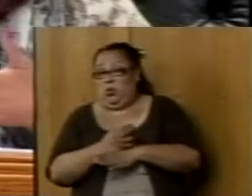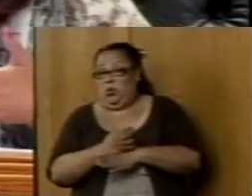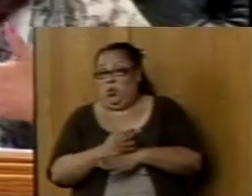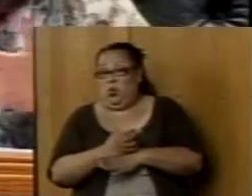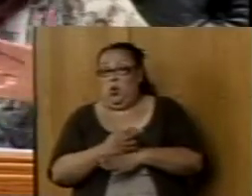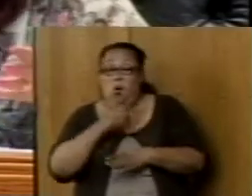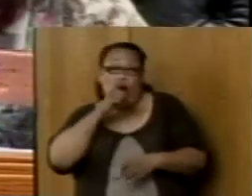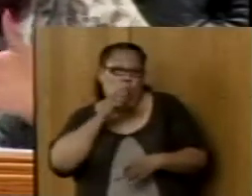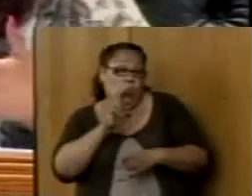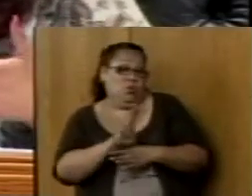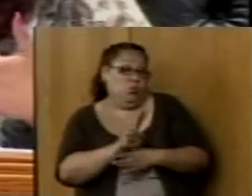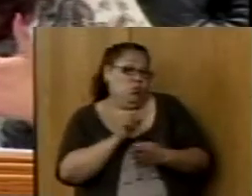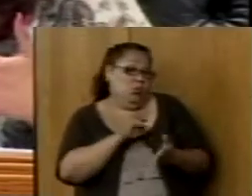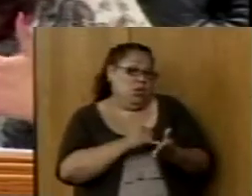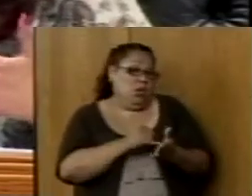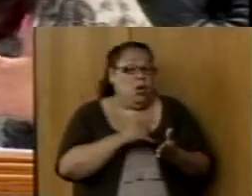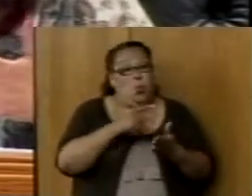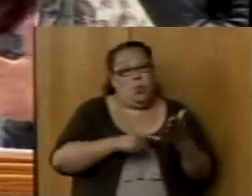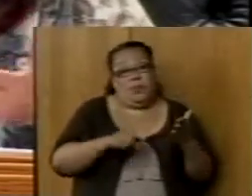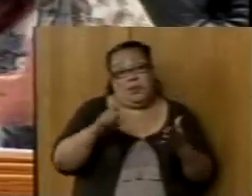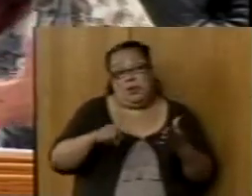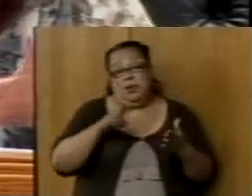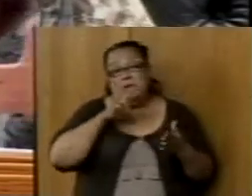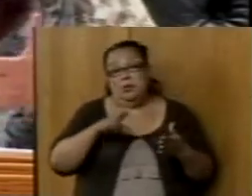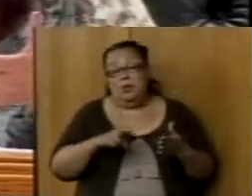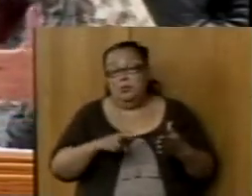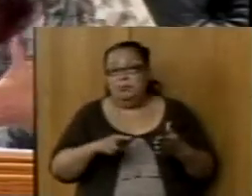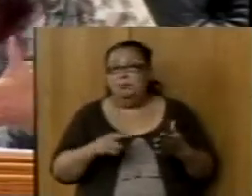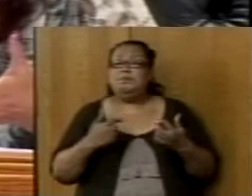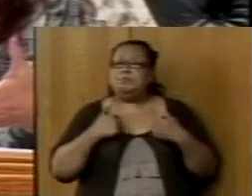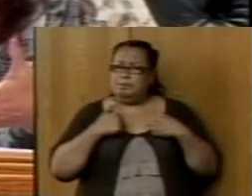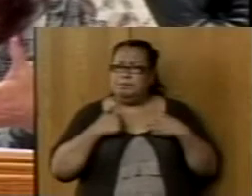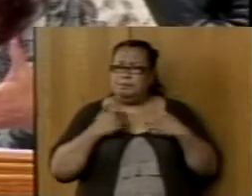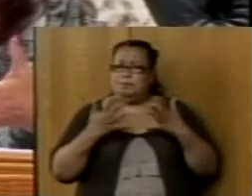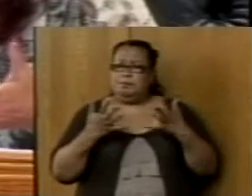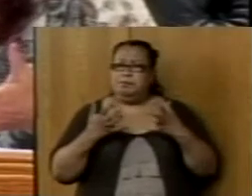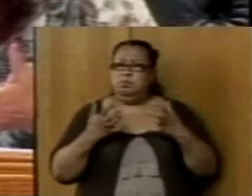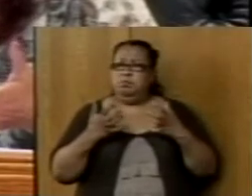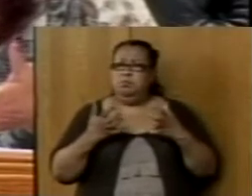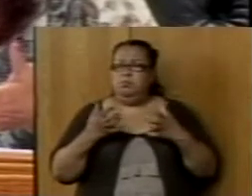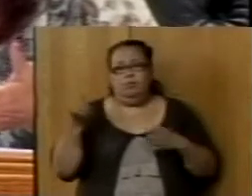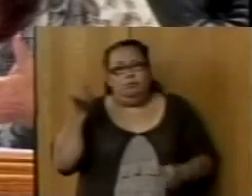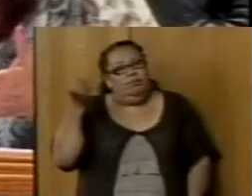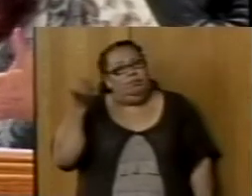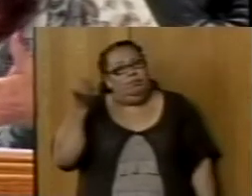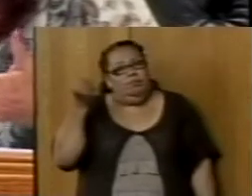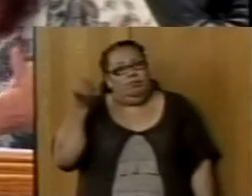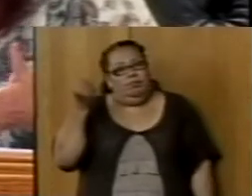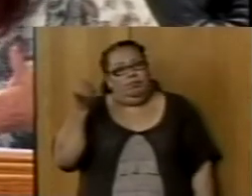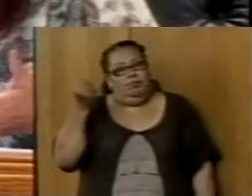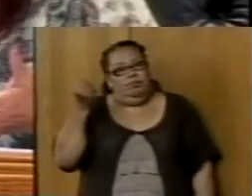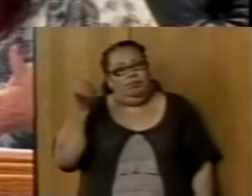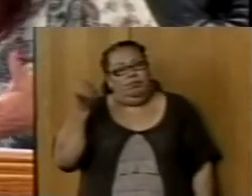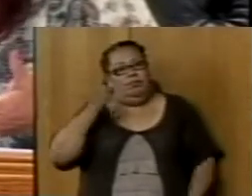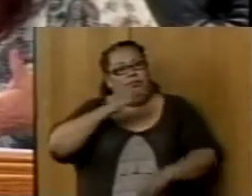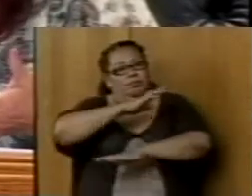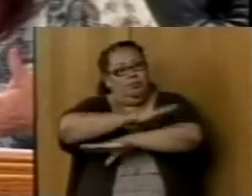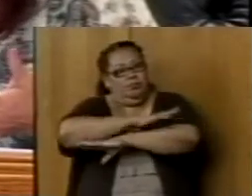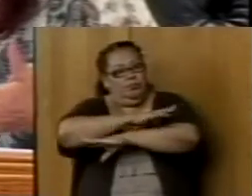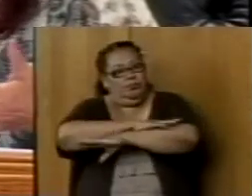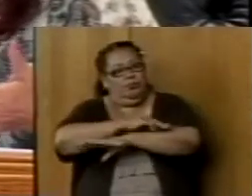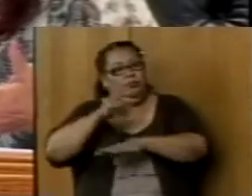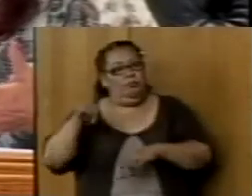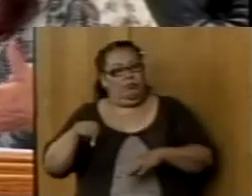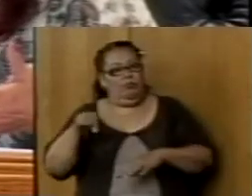of, who is using it, what the needs are, I would like to hold off on this, if I may, and table this